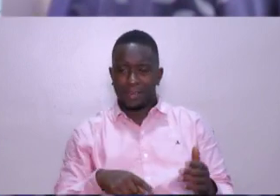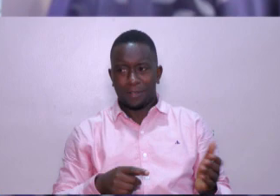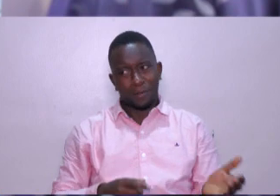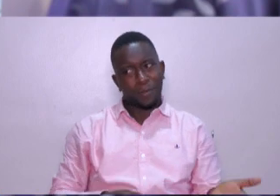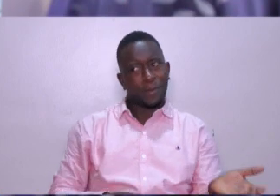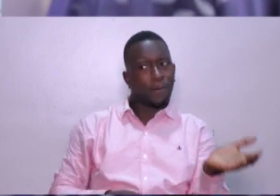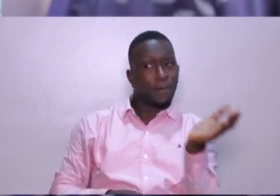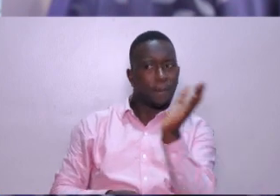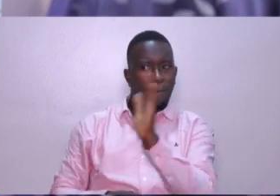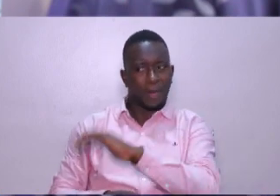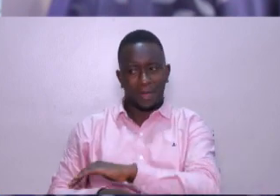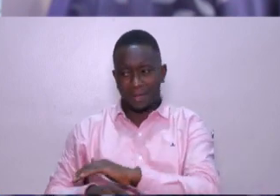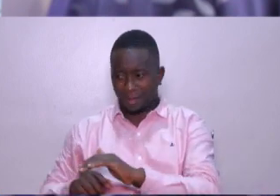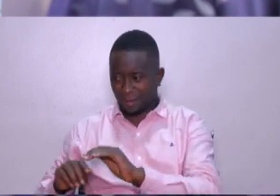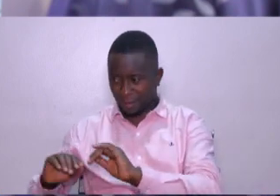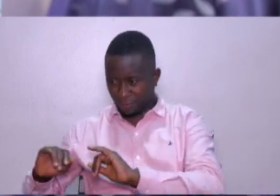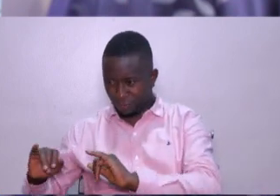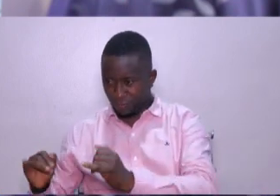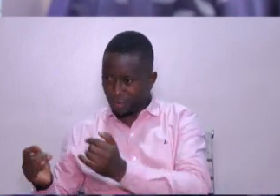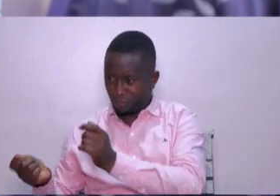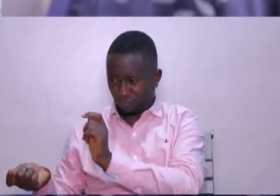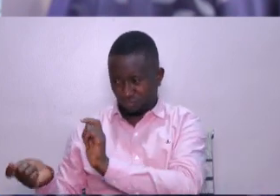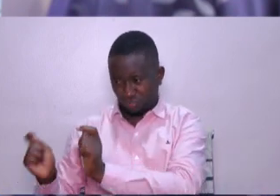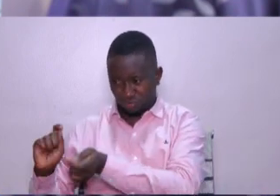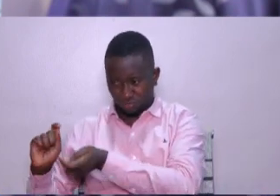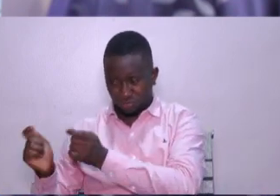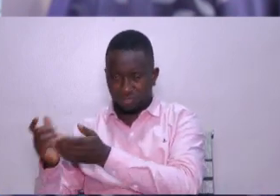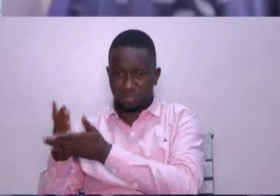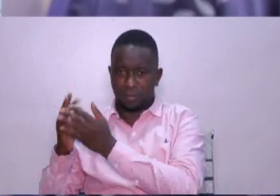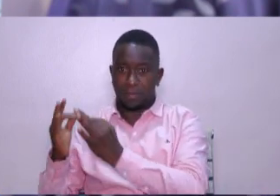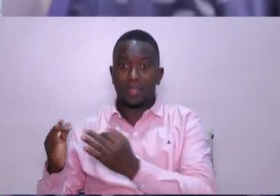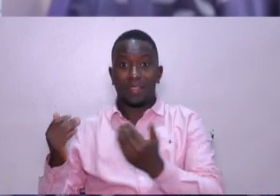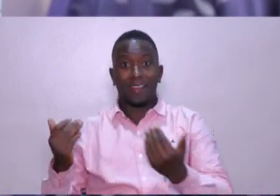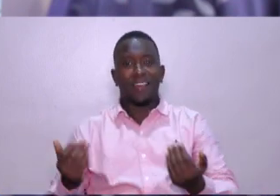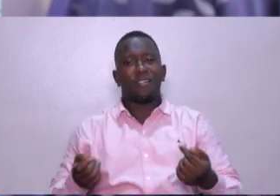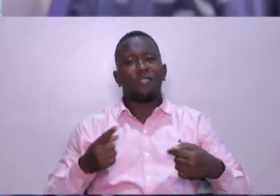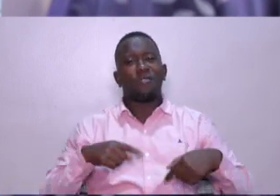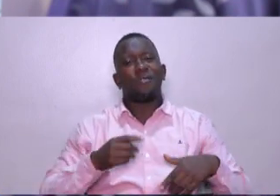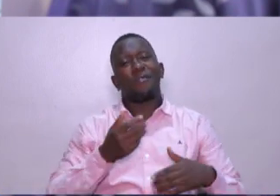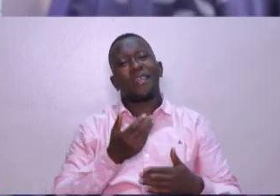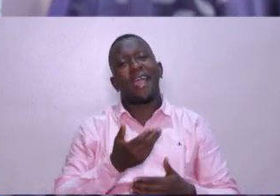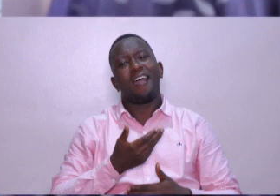and clarify some things. So we have a